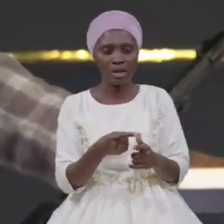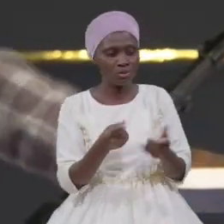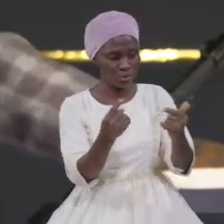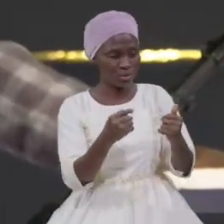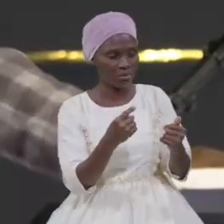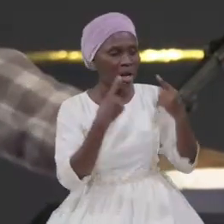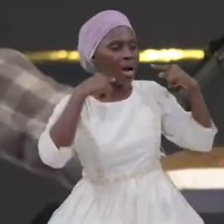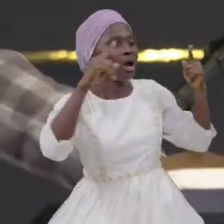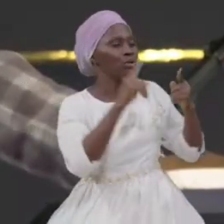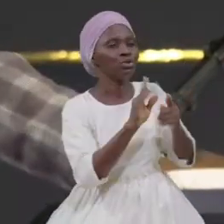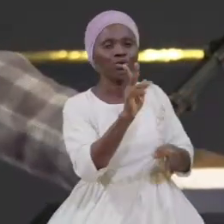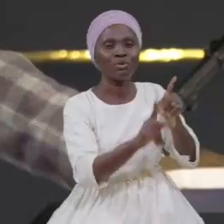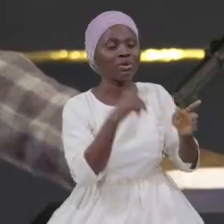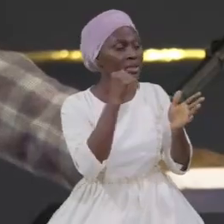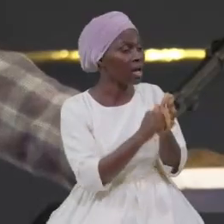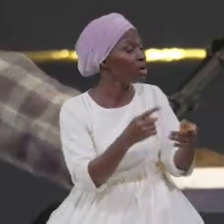was saved.